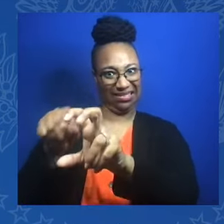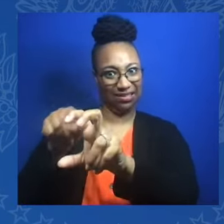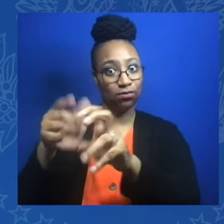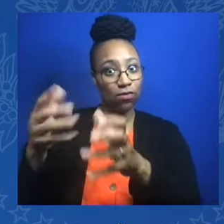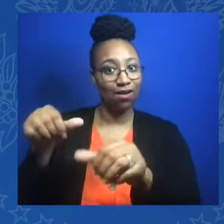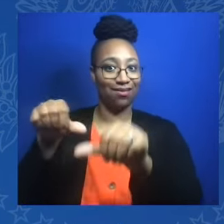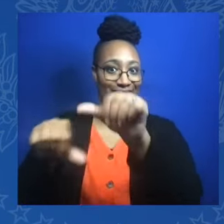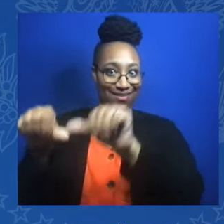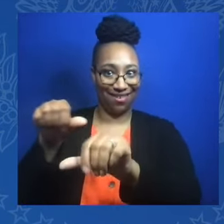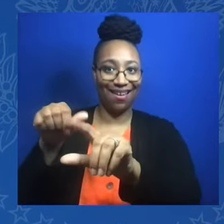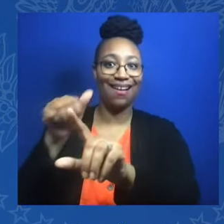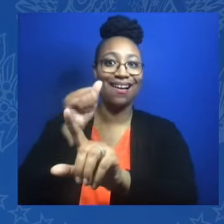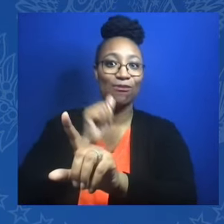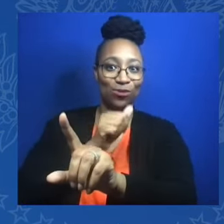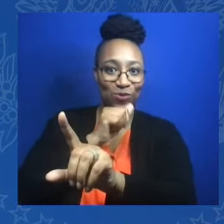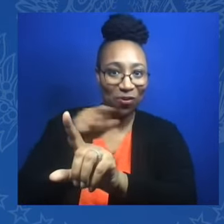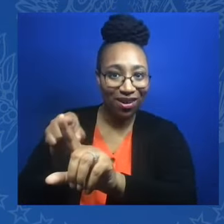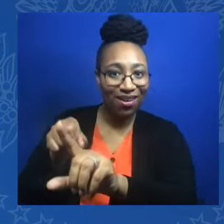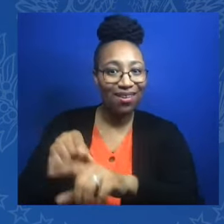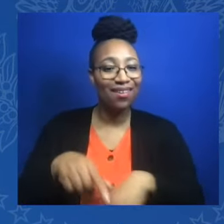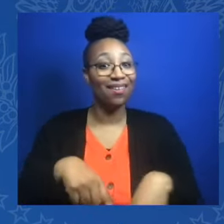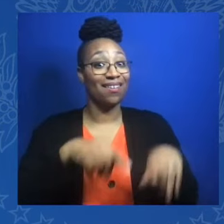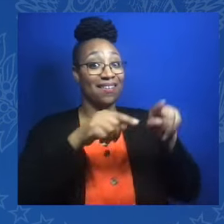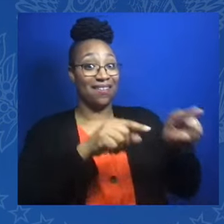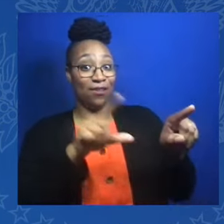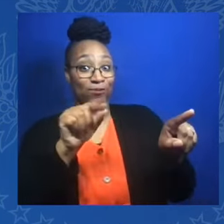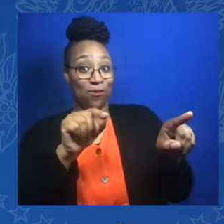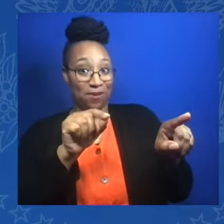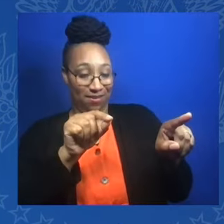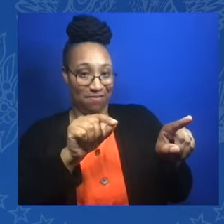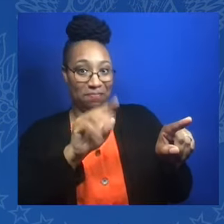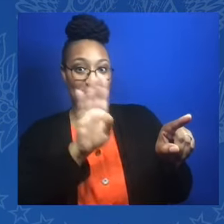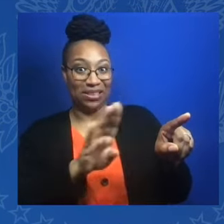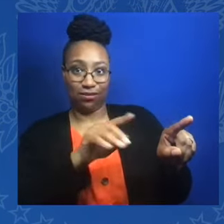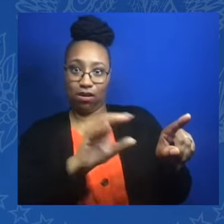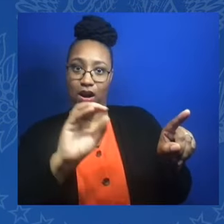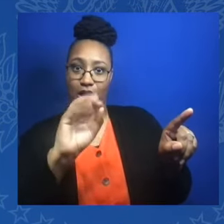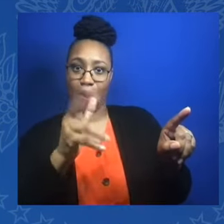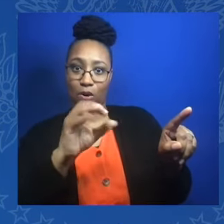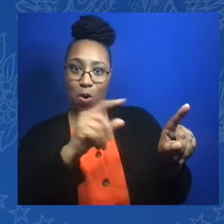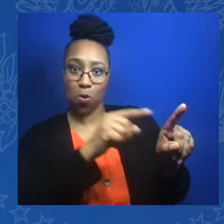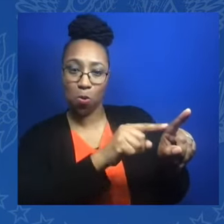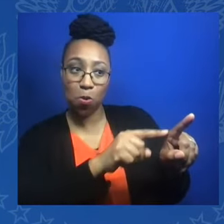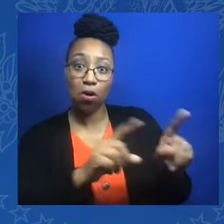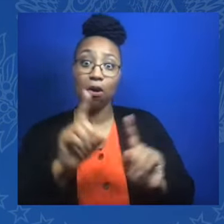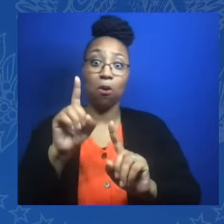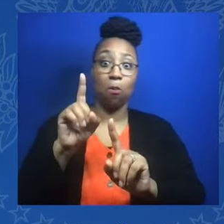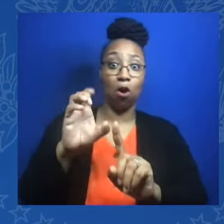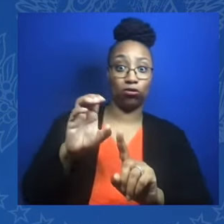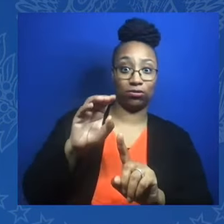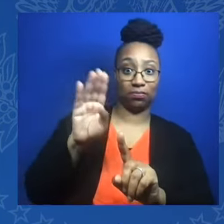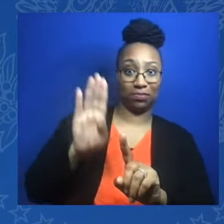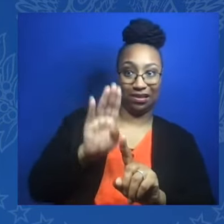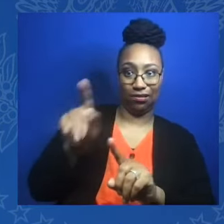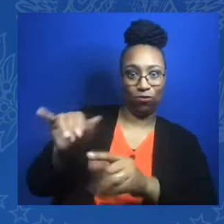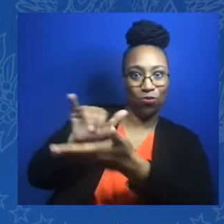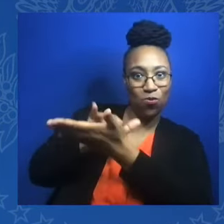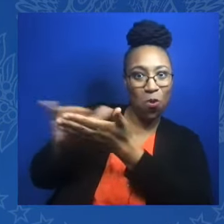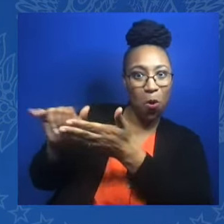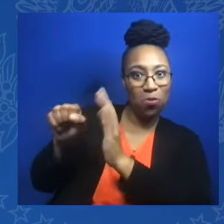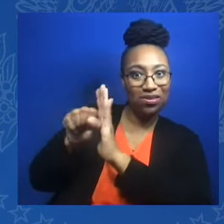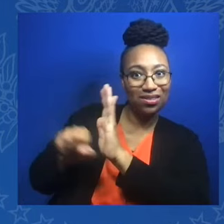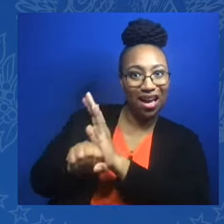for Intel in Ohio. $100 billion in New York, the single largest investment of its kind ever in the